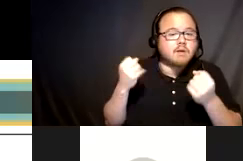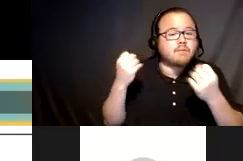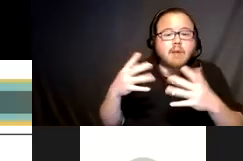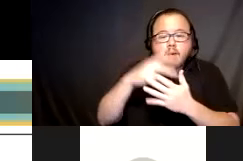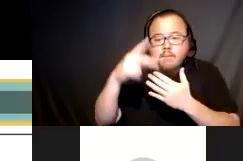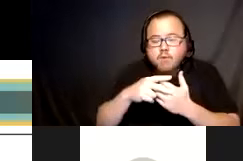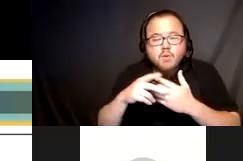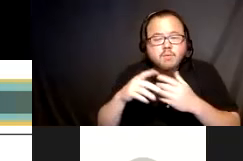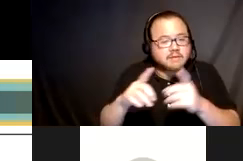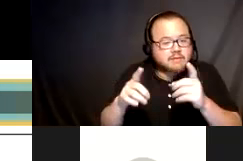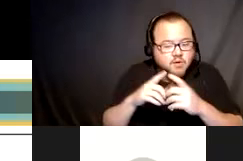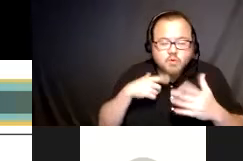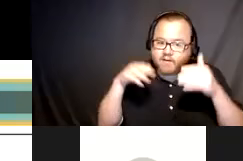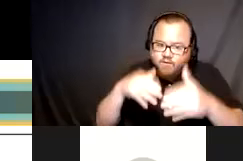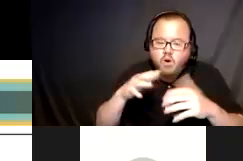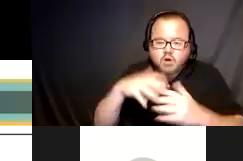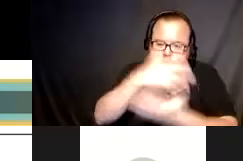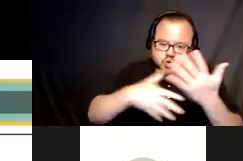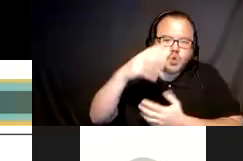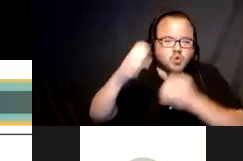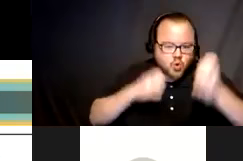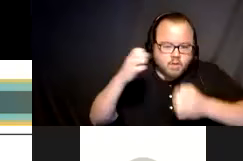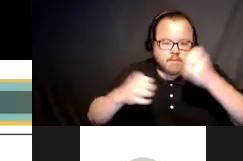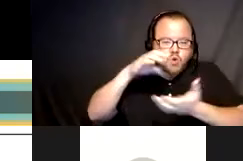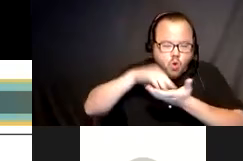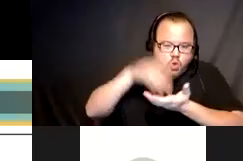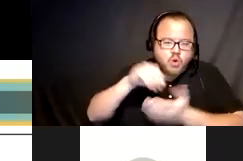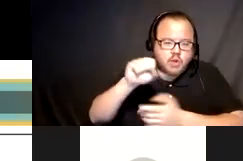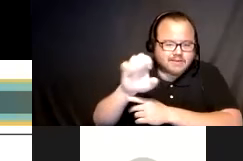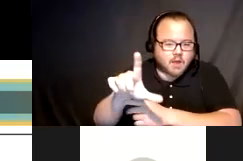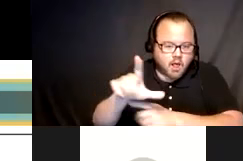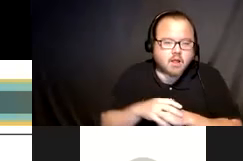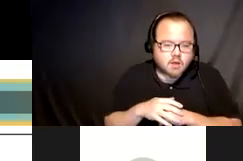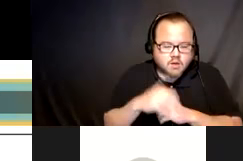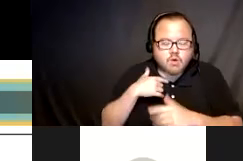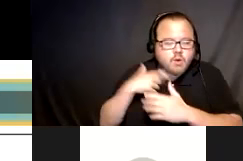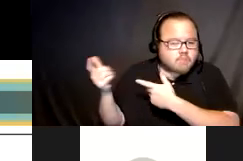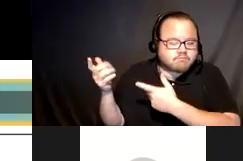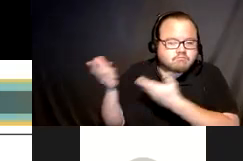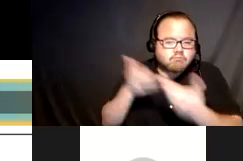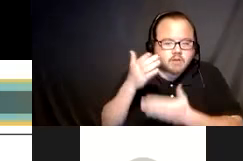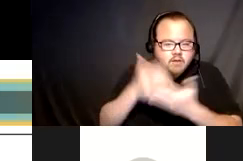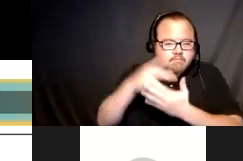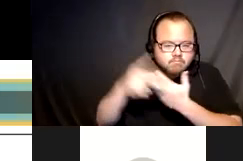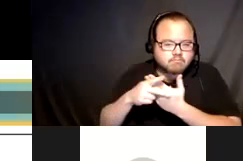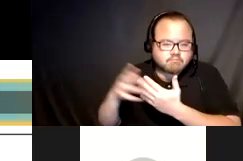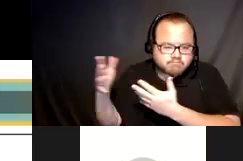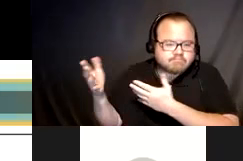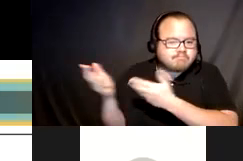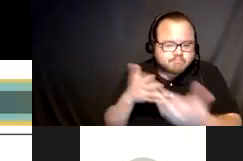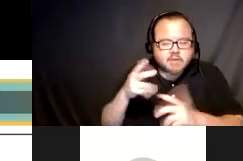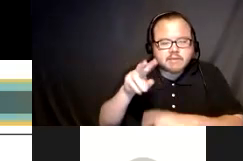or districts, we're very focused on the social emotional learning. And so we've intentionally brought in some programs like the Second